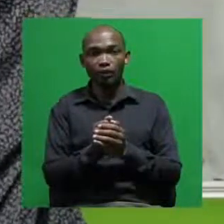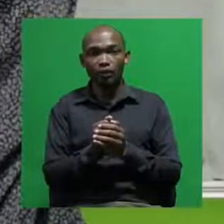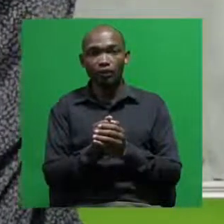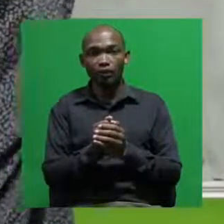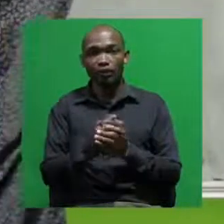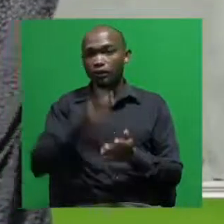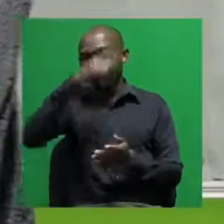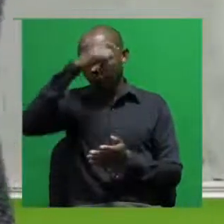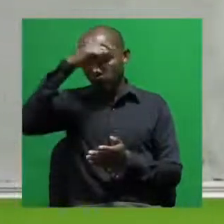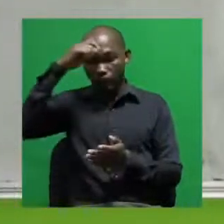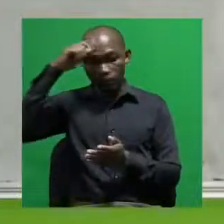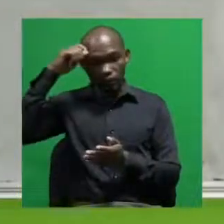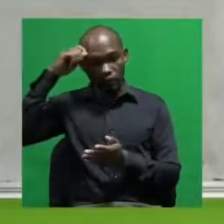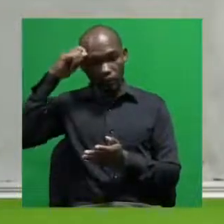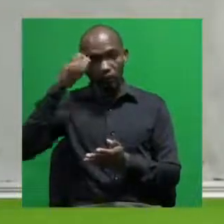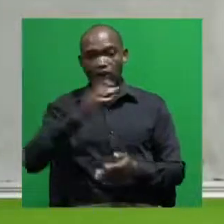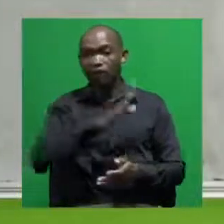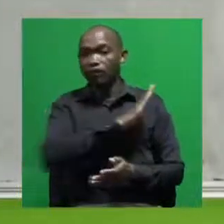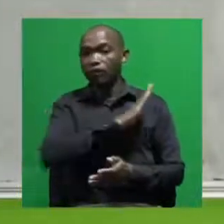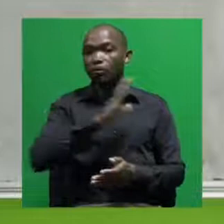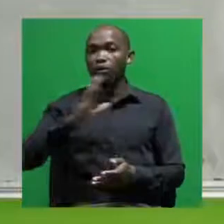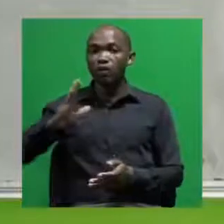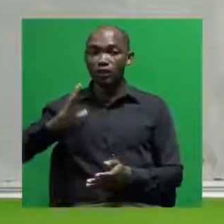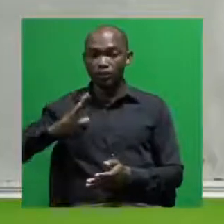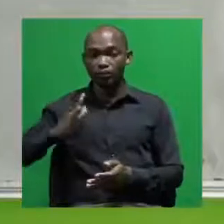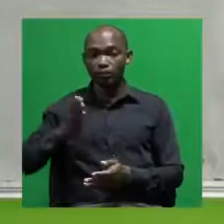the temperature of the body